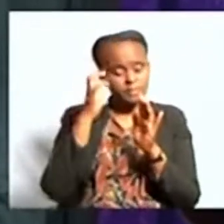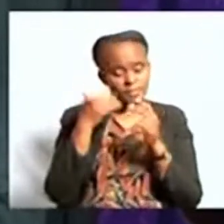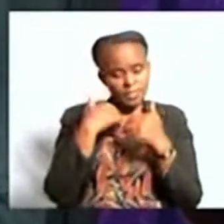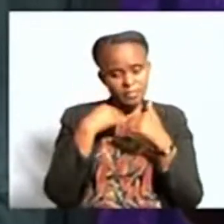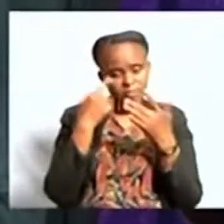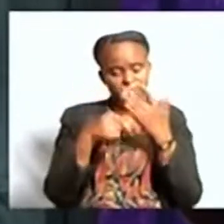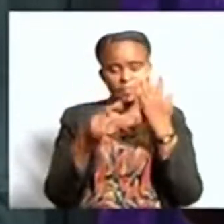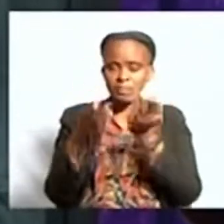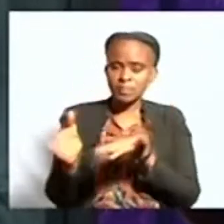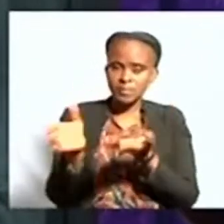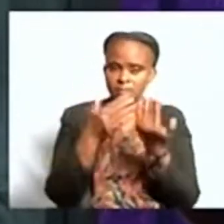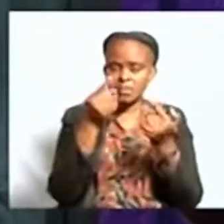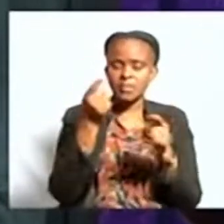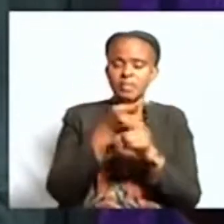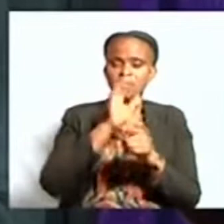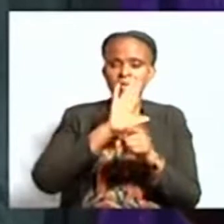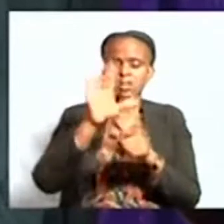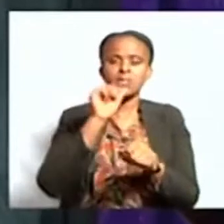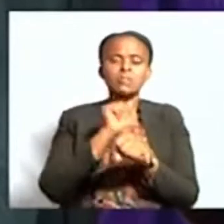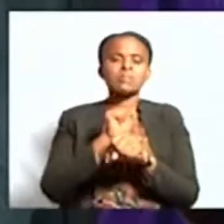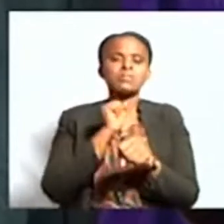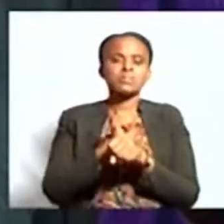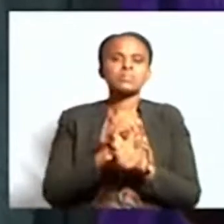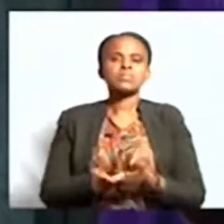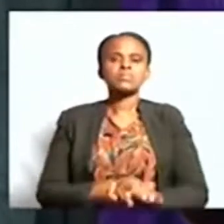been discharged from his duties.